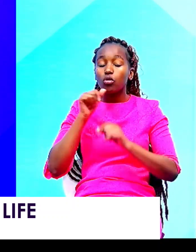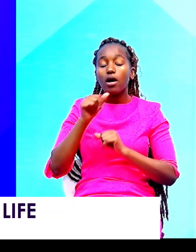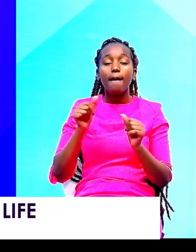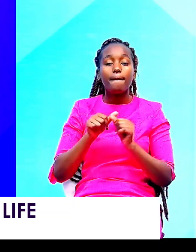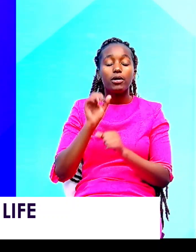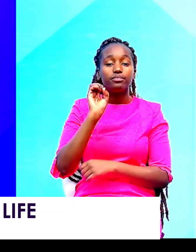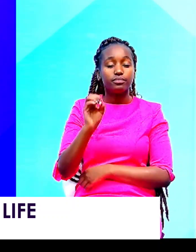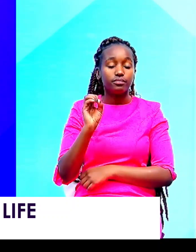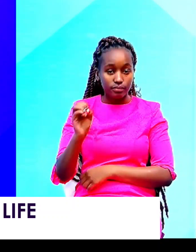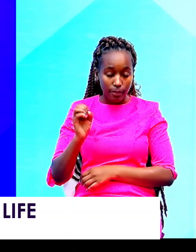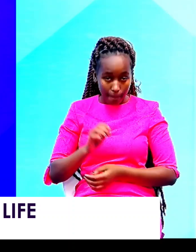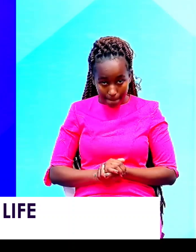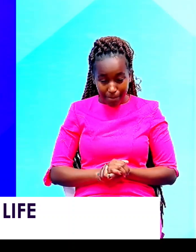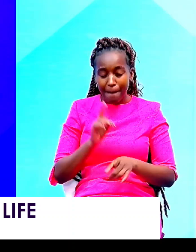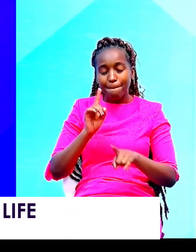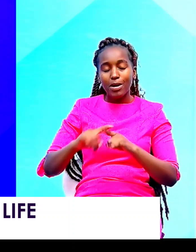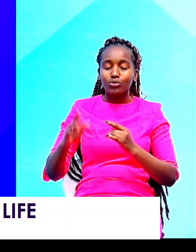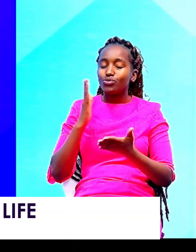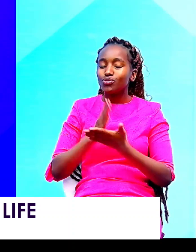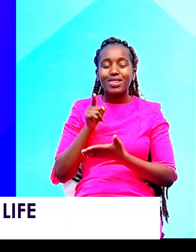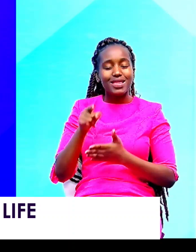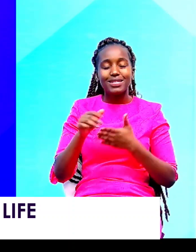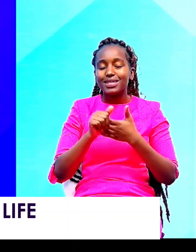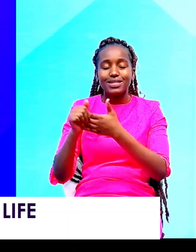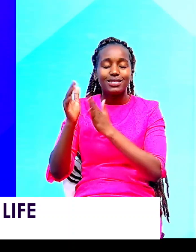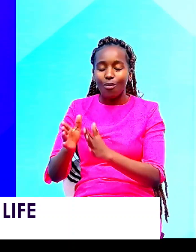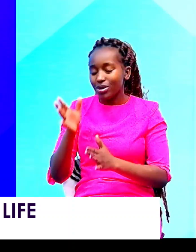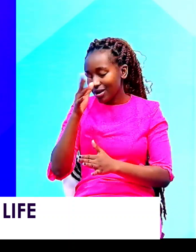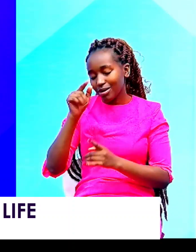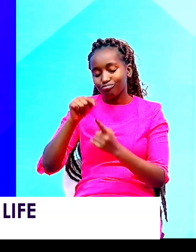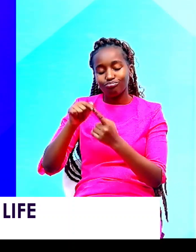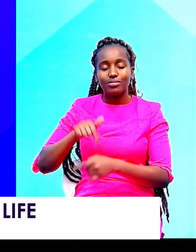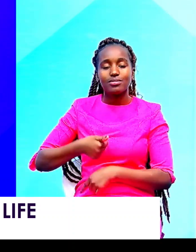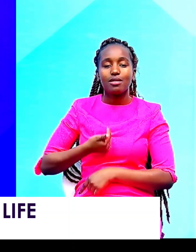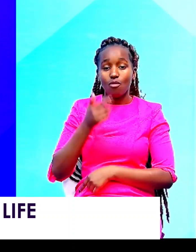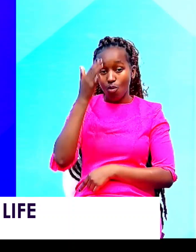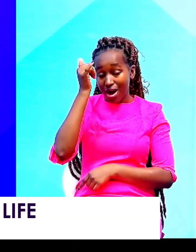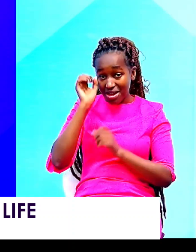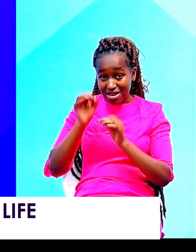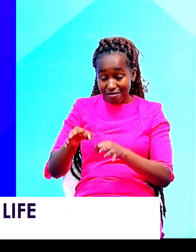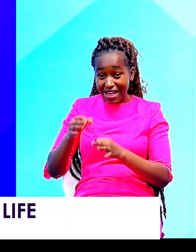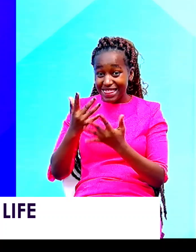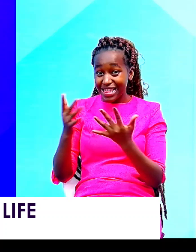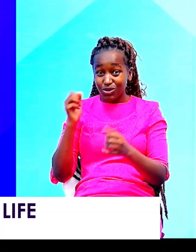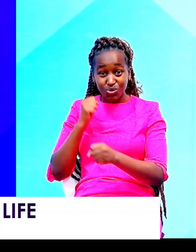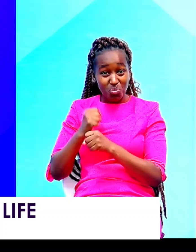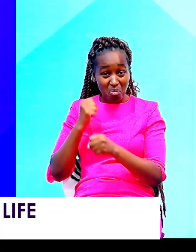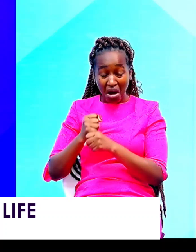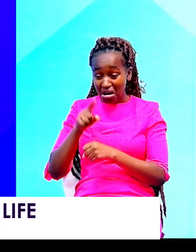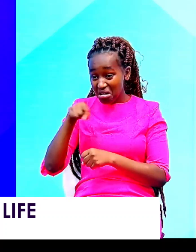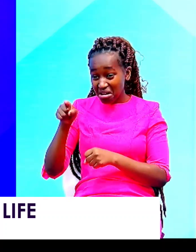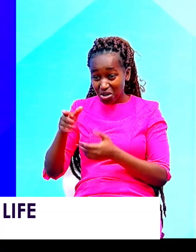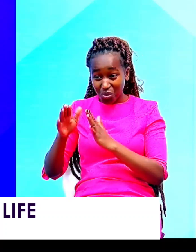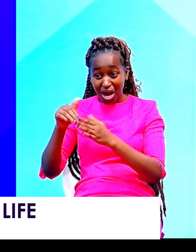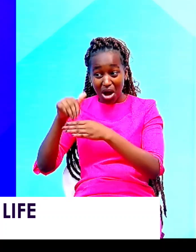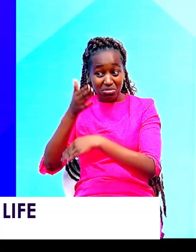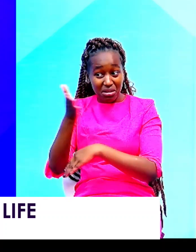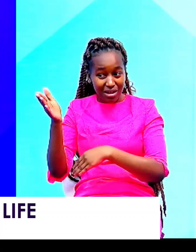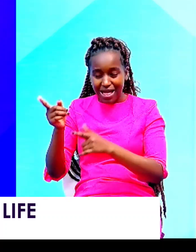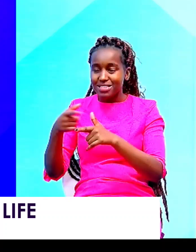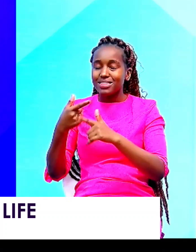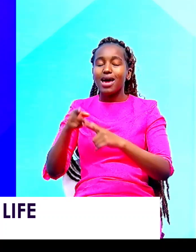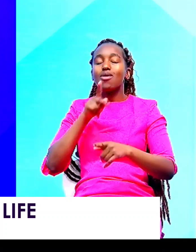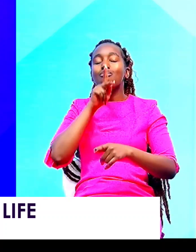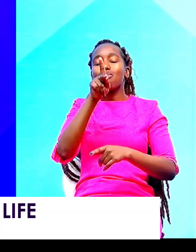you see, they're lying to themselves. Because for as long as it is not working right outside here, we will make